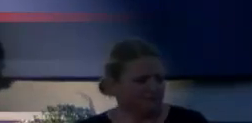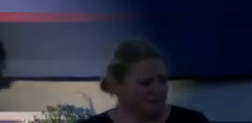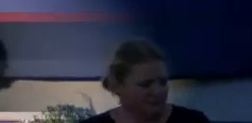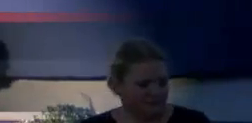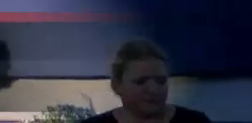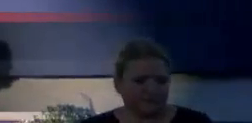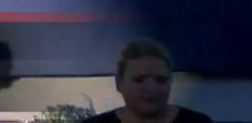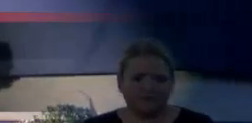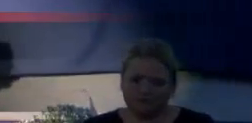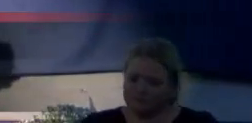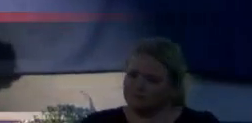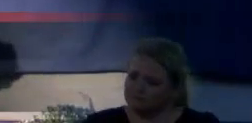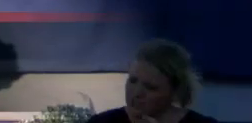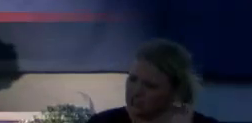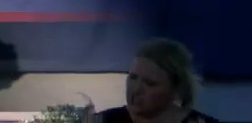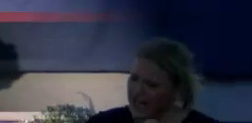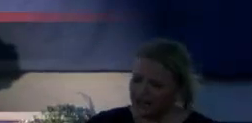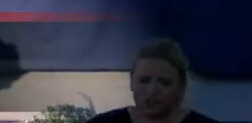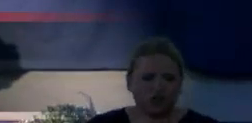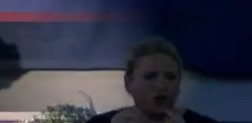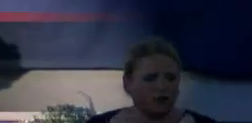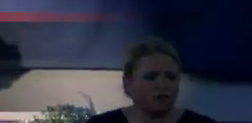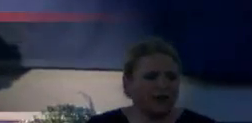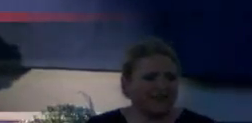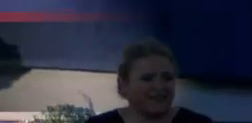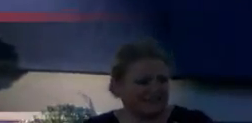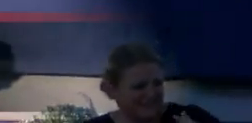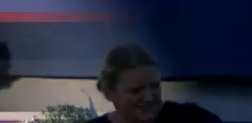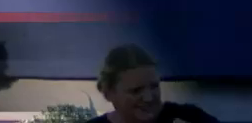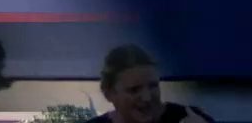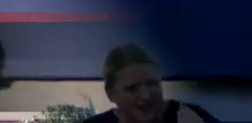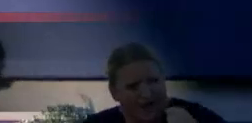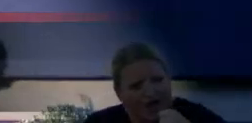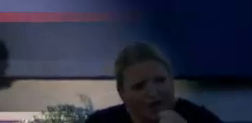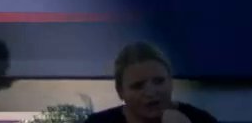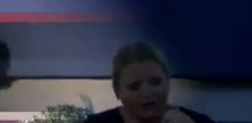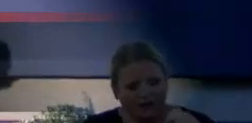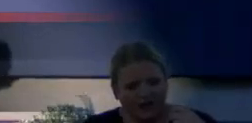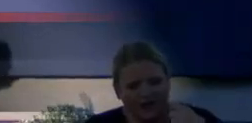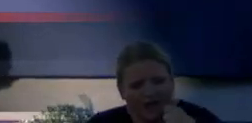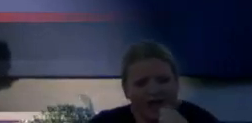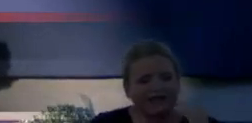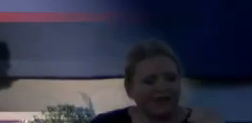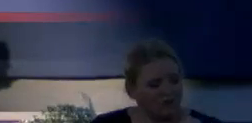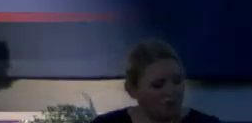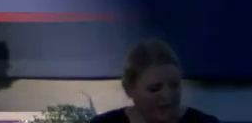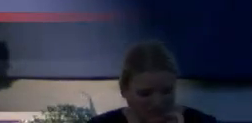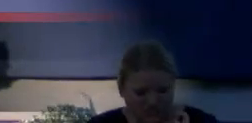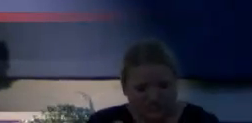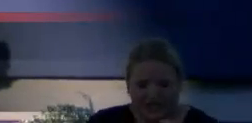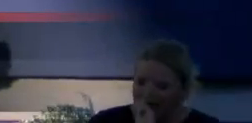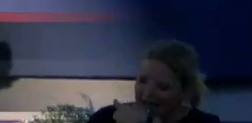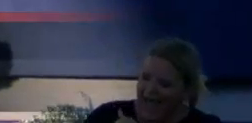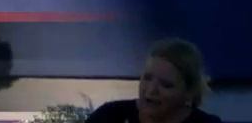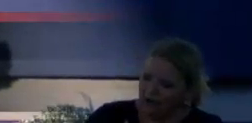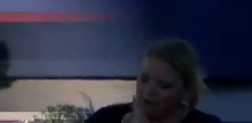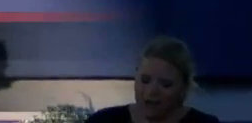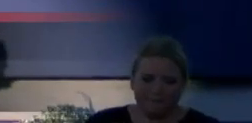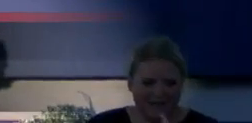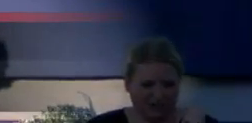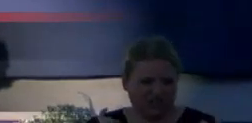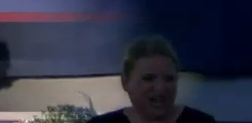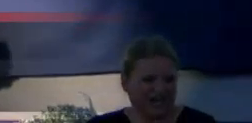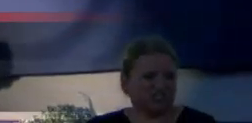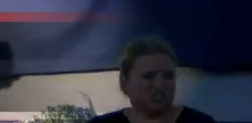truly embracing change begins with a reluctant hug. We give that hug when we consciously shift our attitude about change, even so much as to